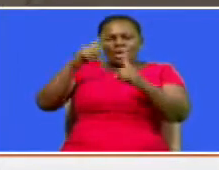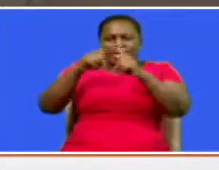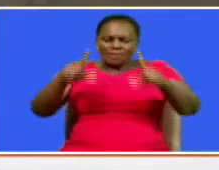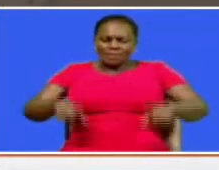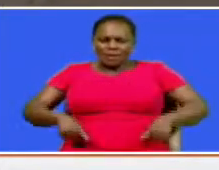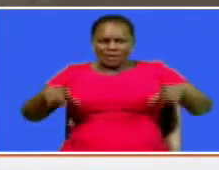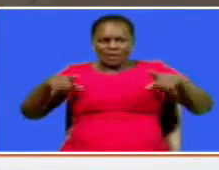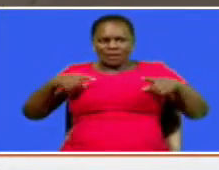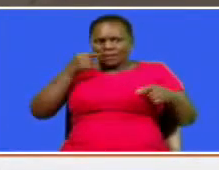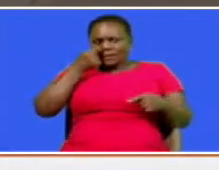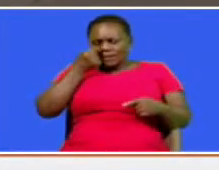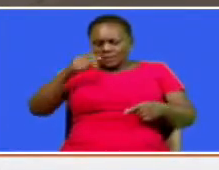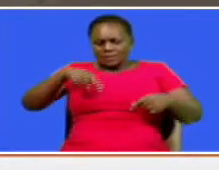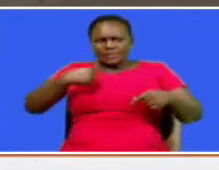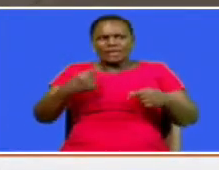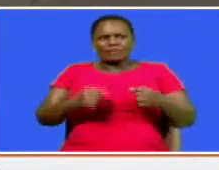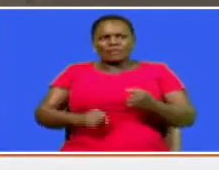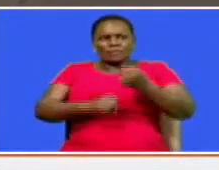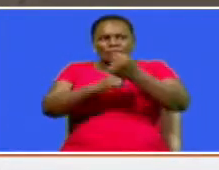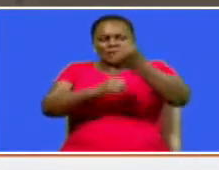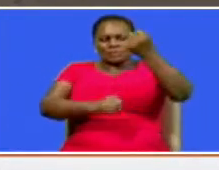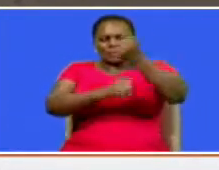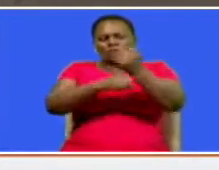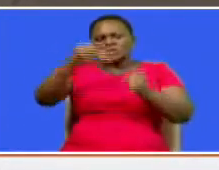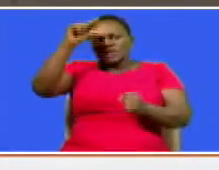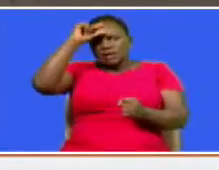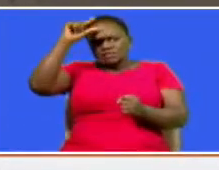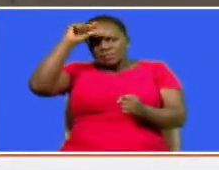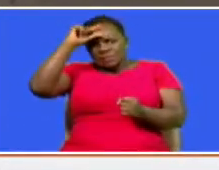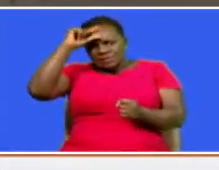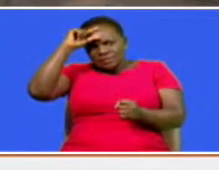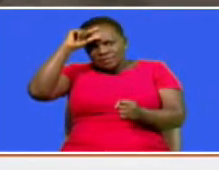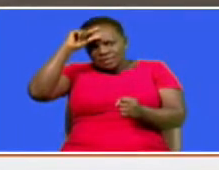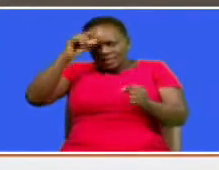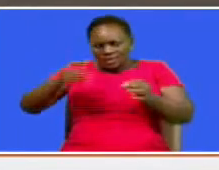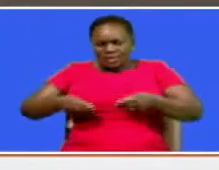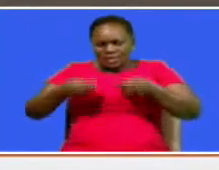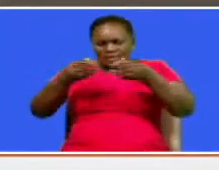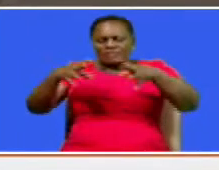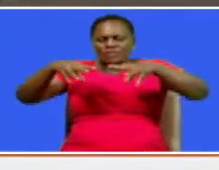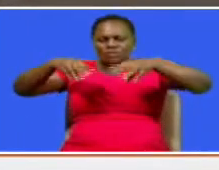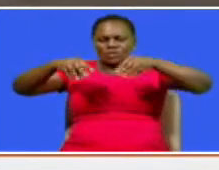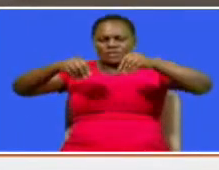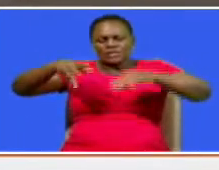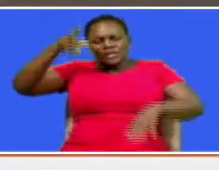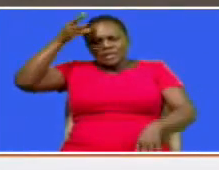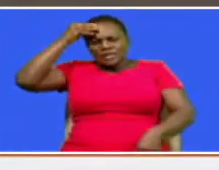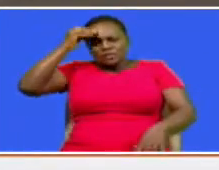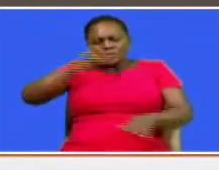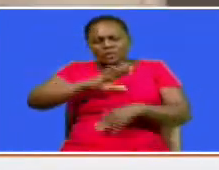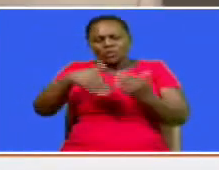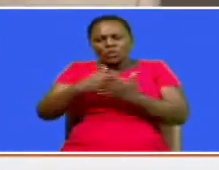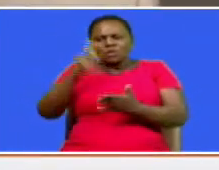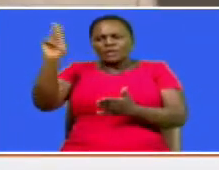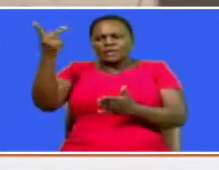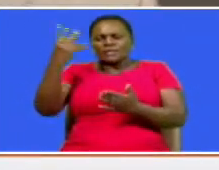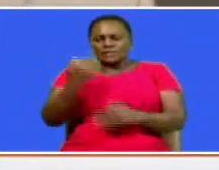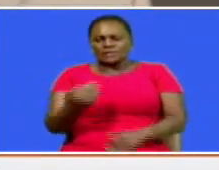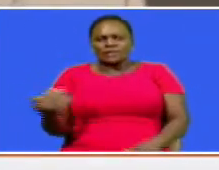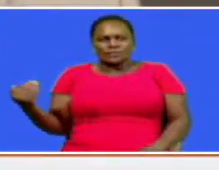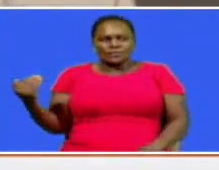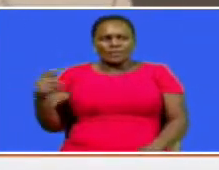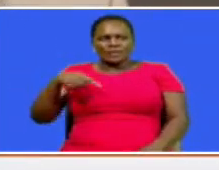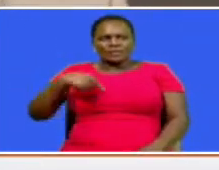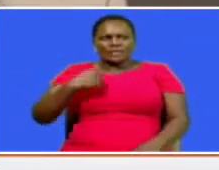life. So we are complimenting the government in the efforts of giving quality education to all Kenyans. And we